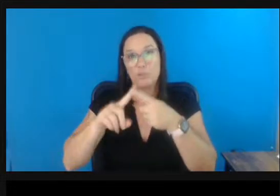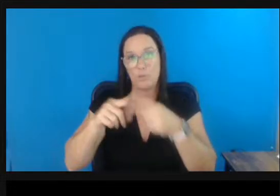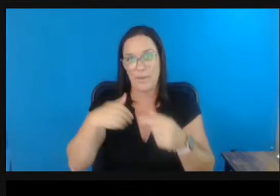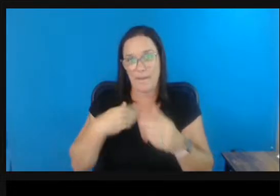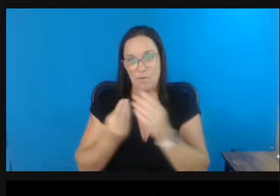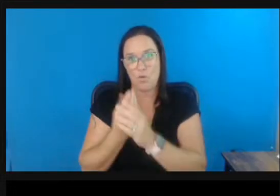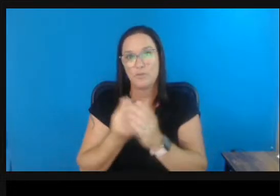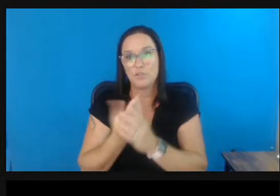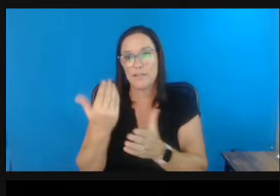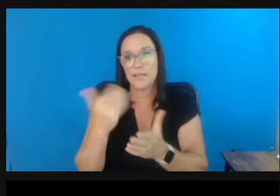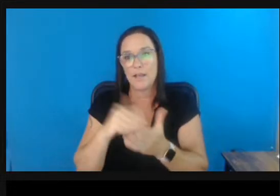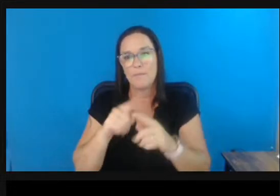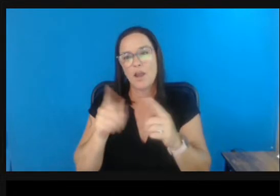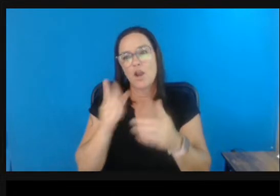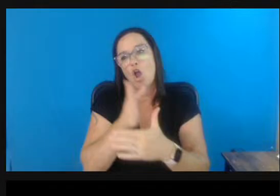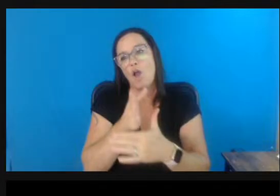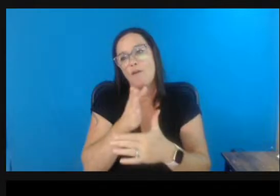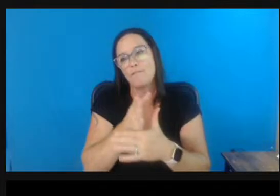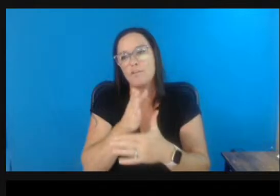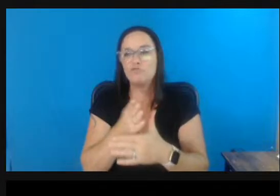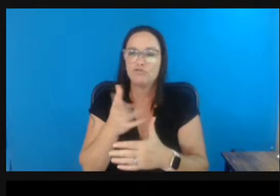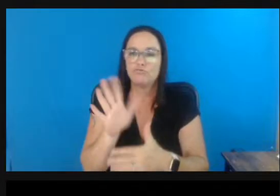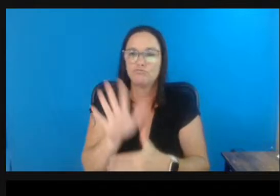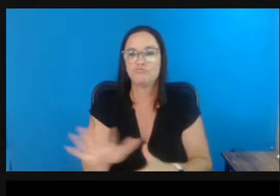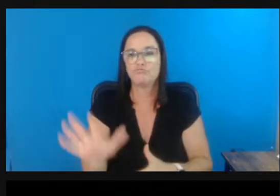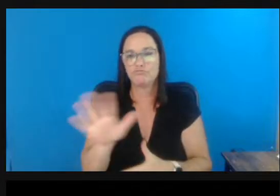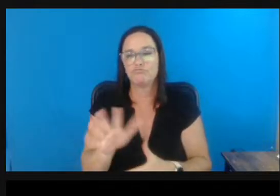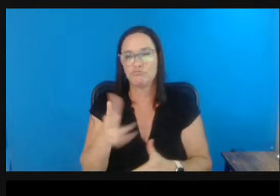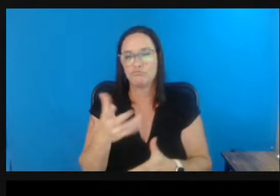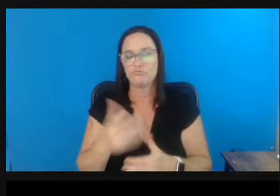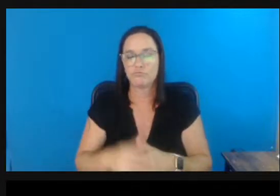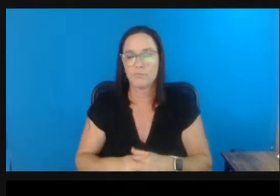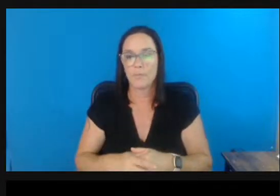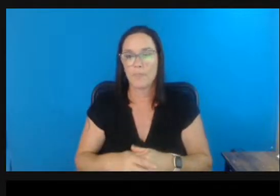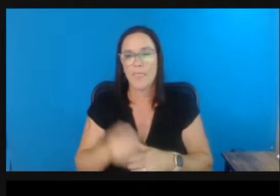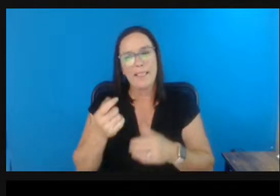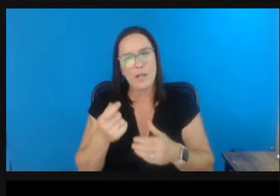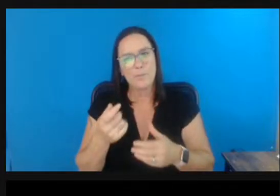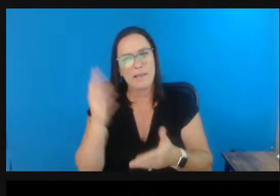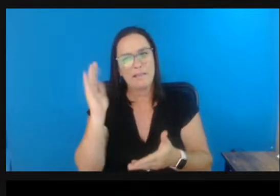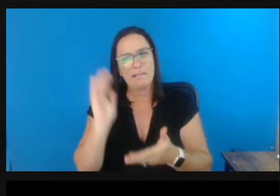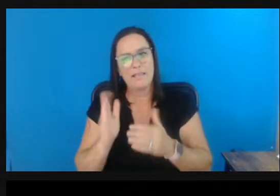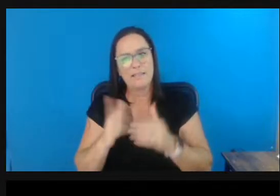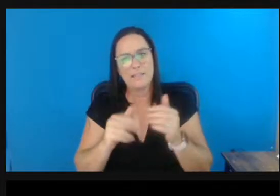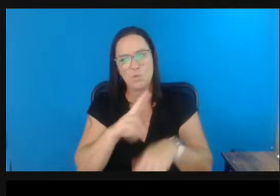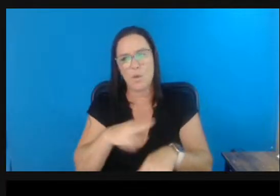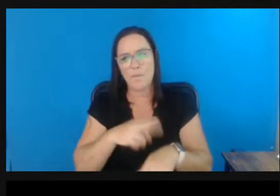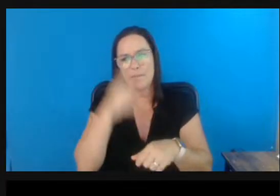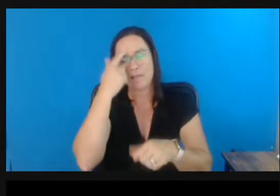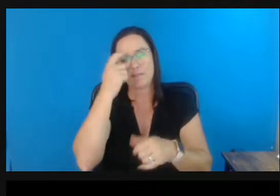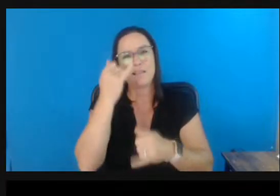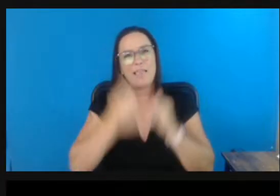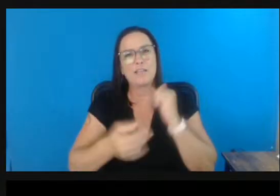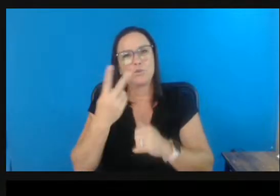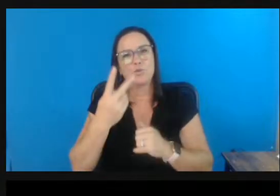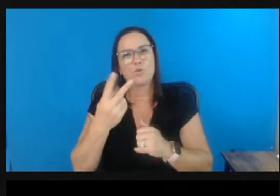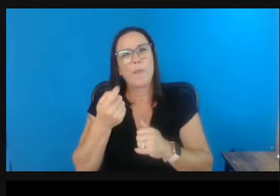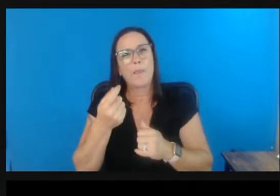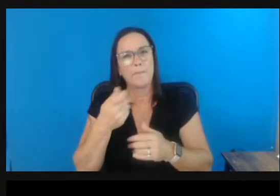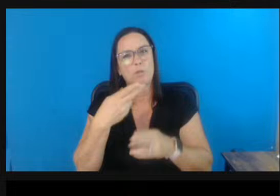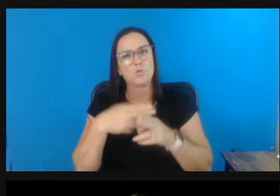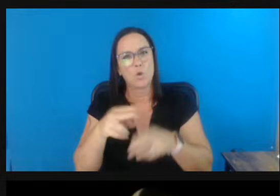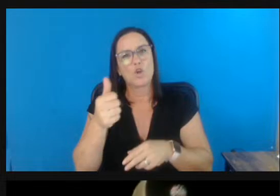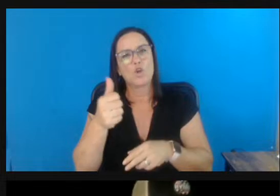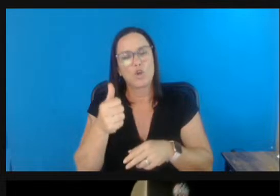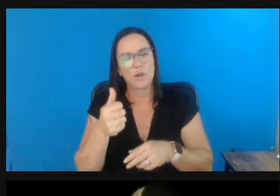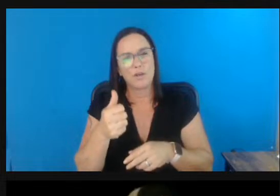that we are on average with our pauses as well, and perhaps a little bit shorter than normal. You see our last two were a little bit shorter, and here we are expected